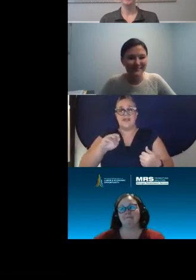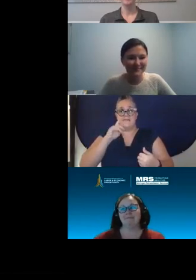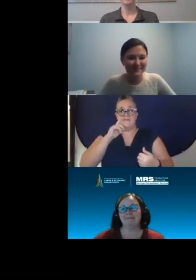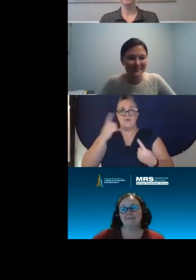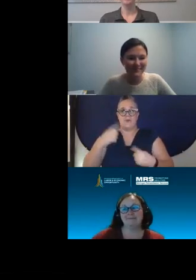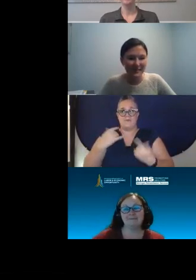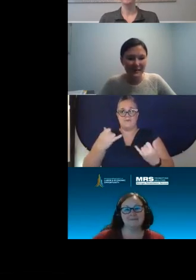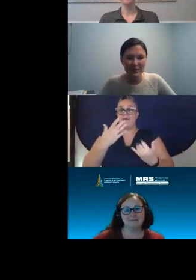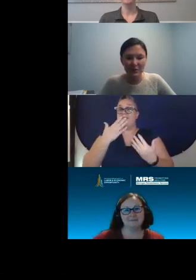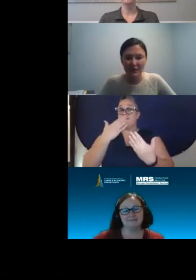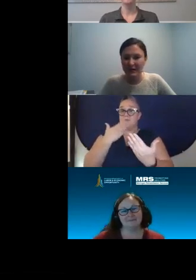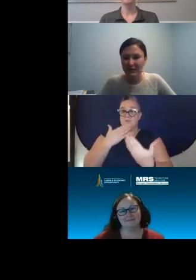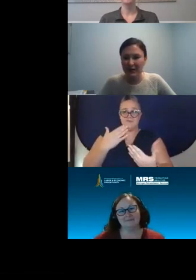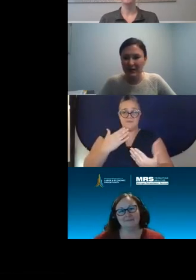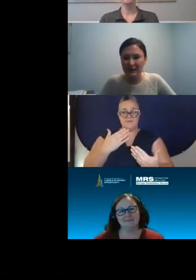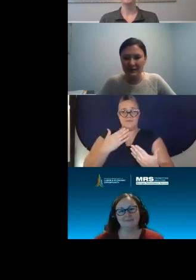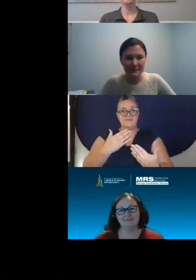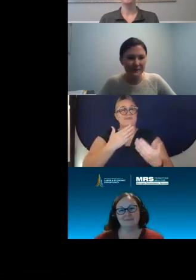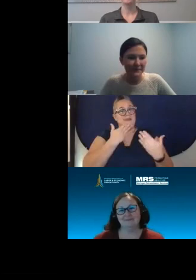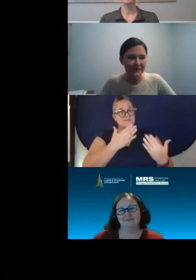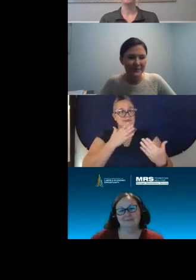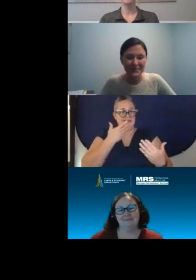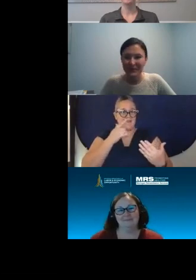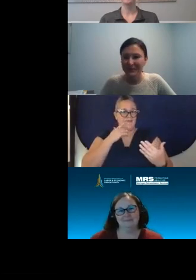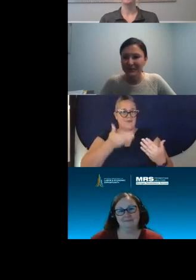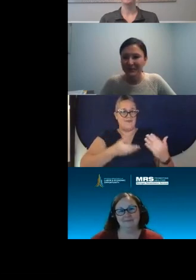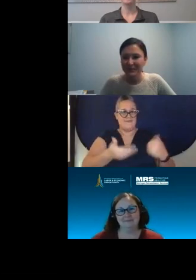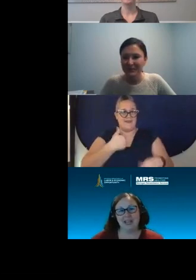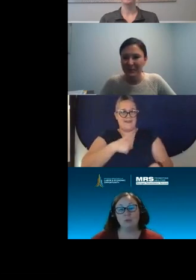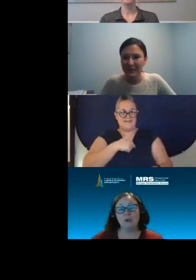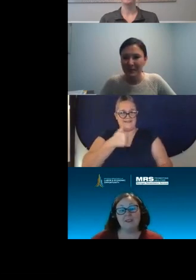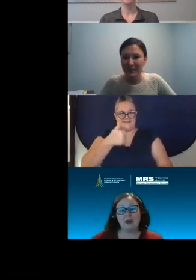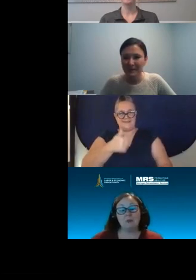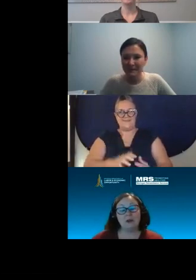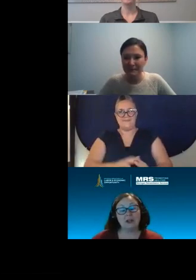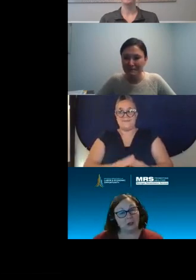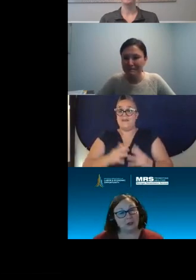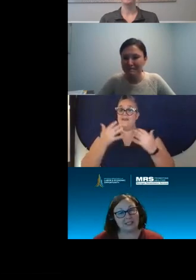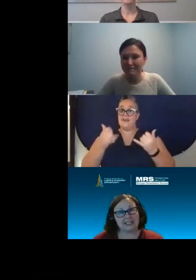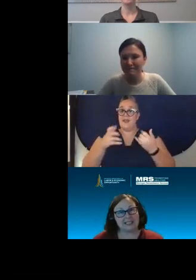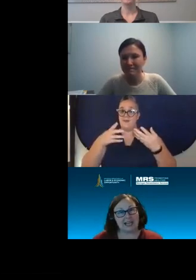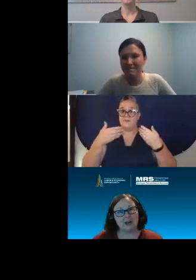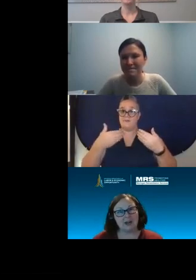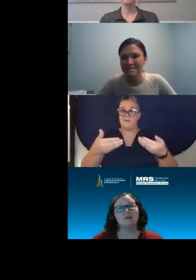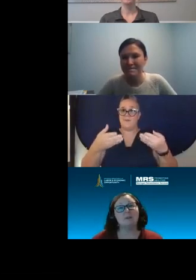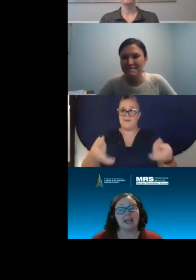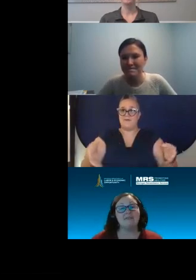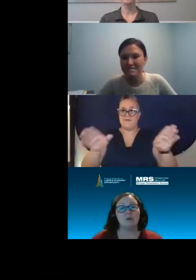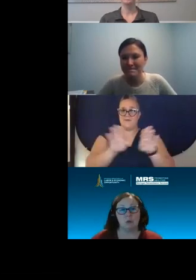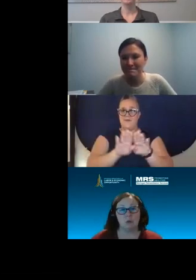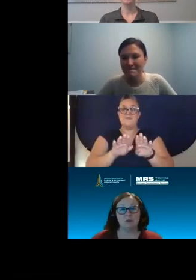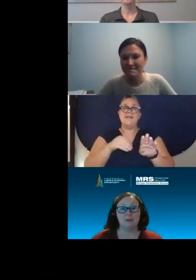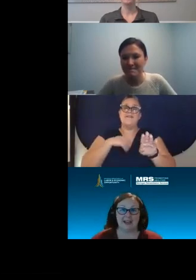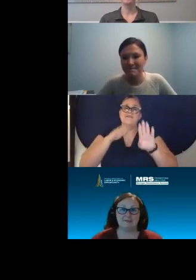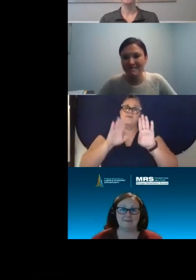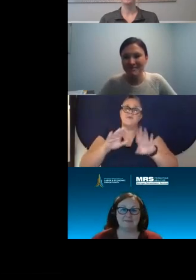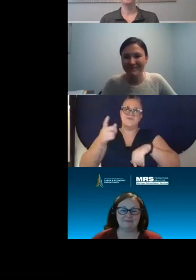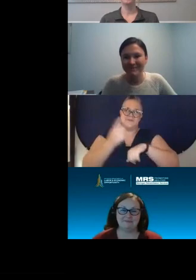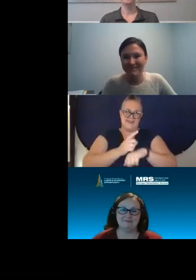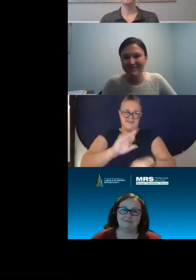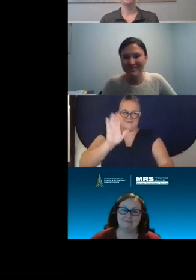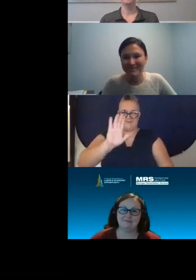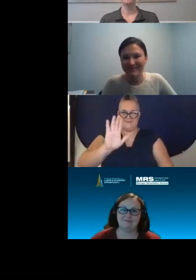you. Absolutely. Thanks for having us. And with that, we're going to close things out. Everybody have a wonderful day.